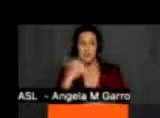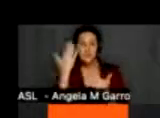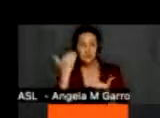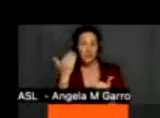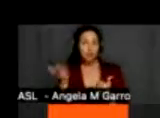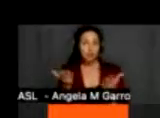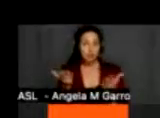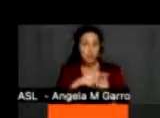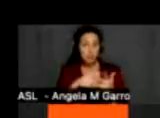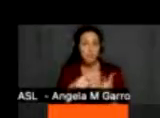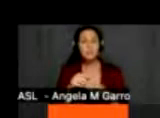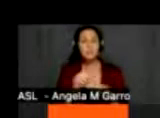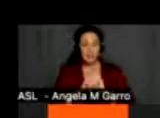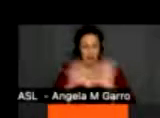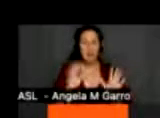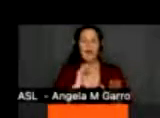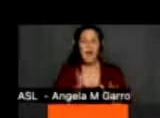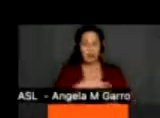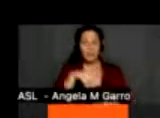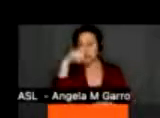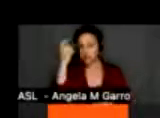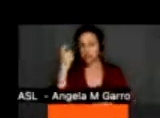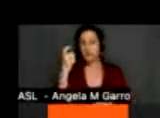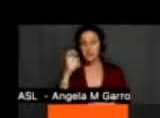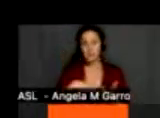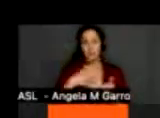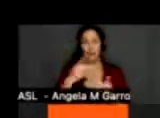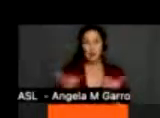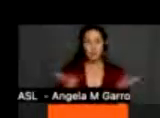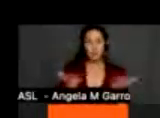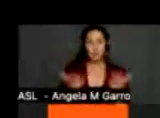to clarify that our summer program serves two